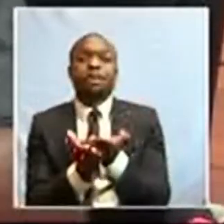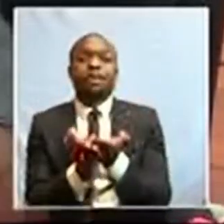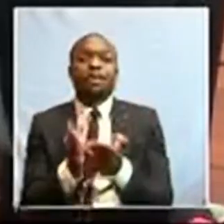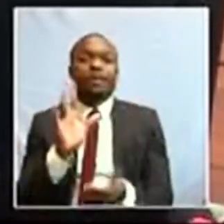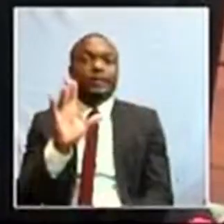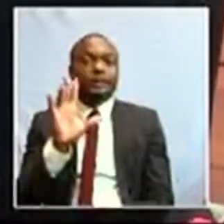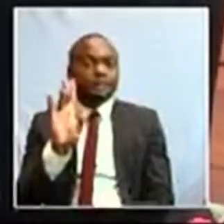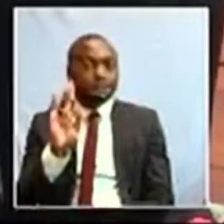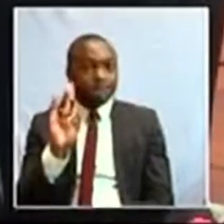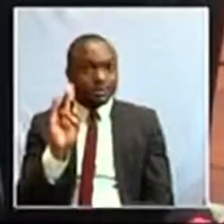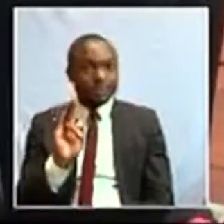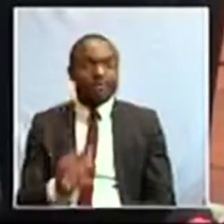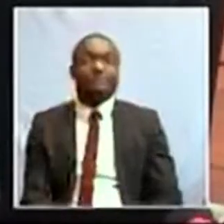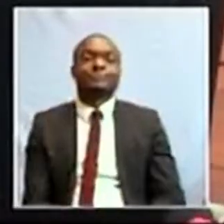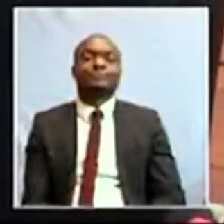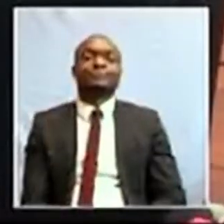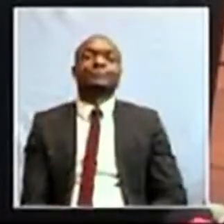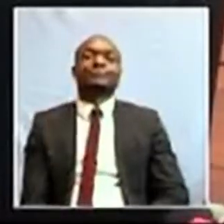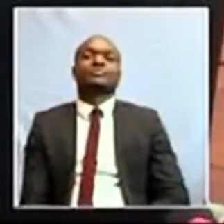17,